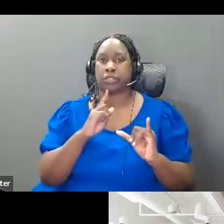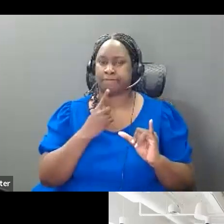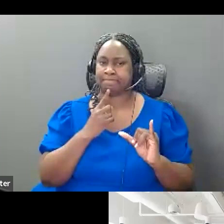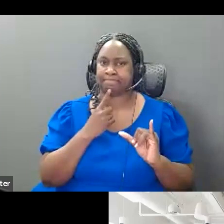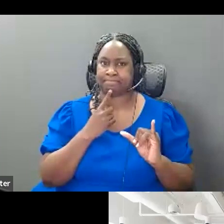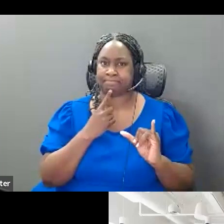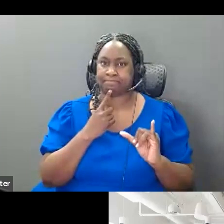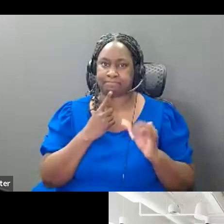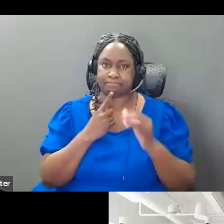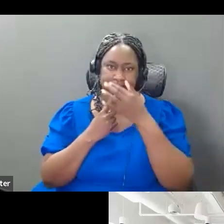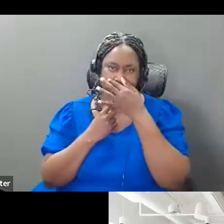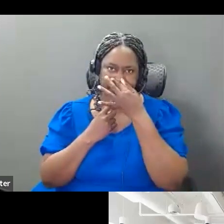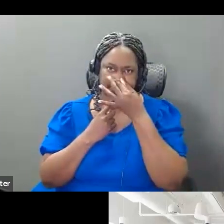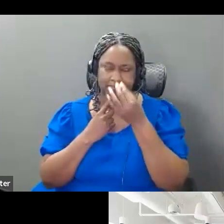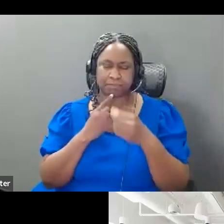would